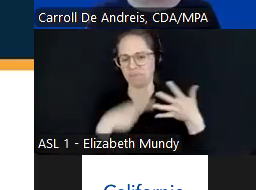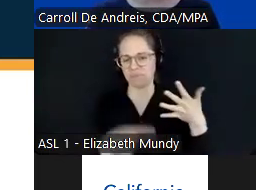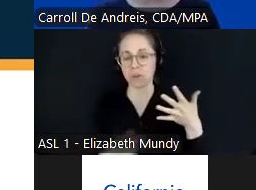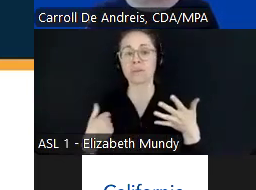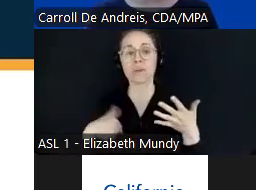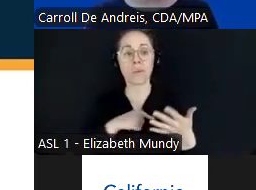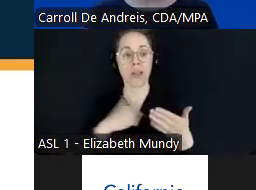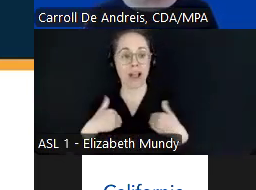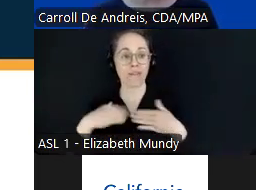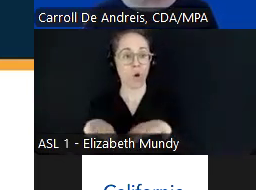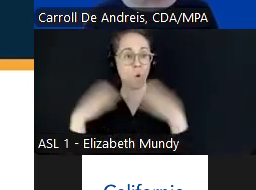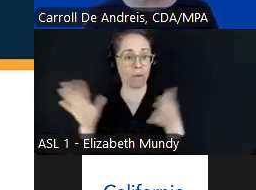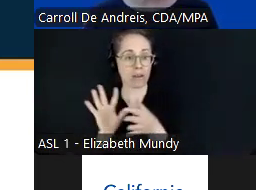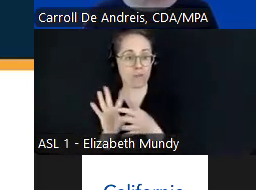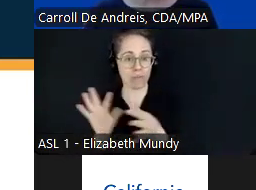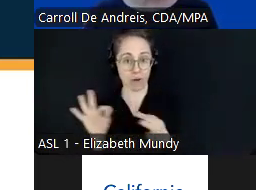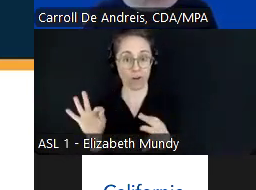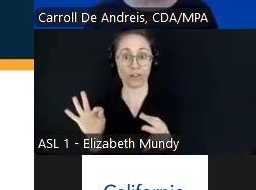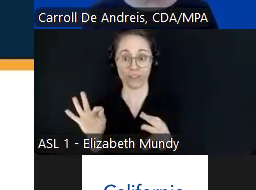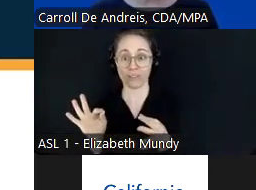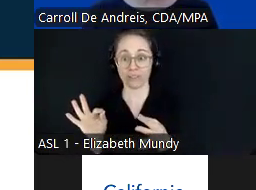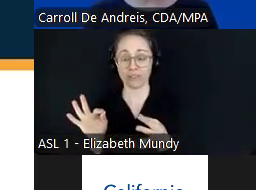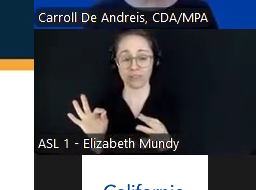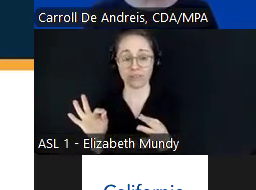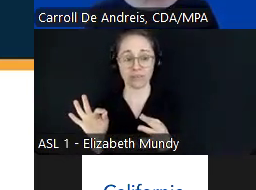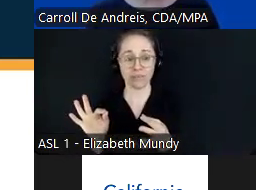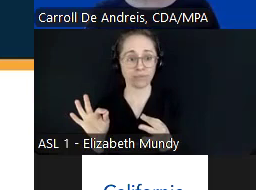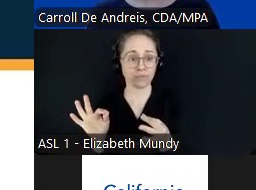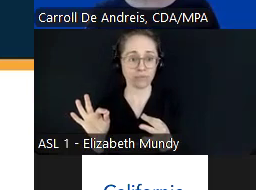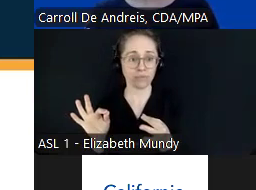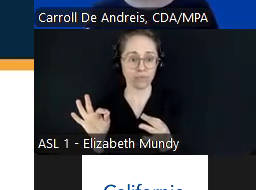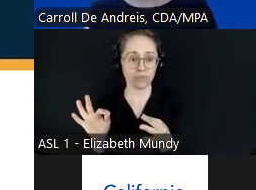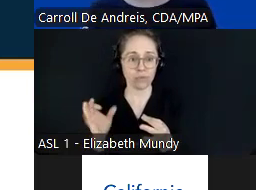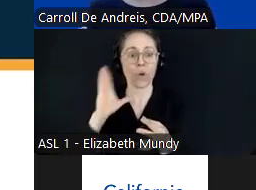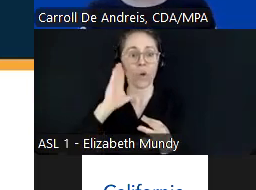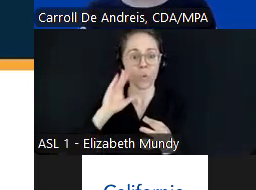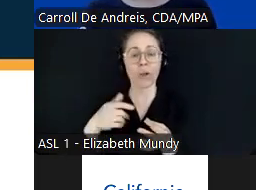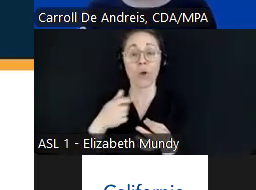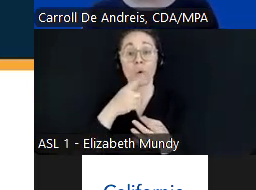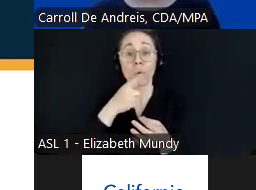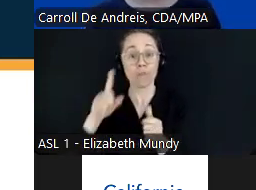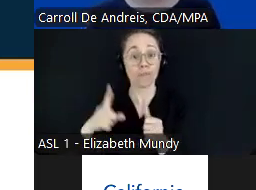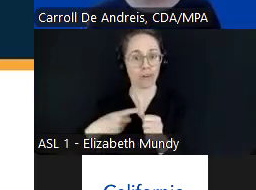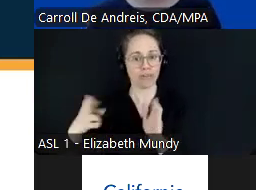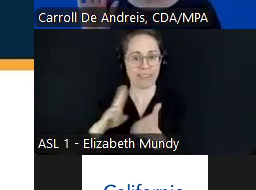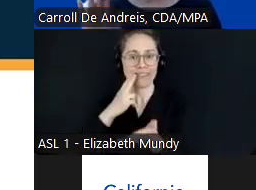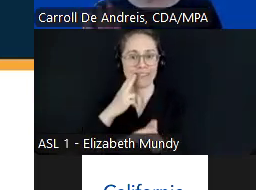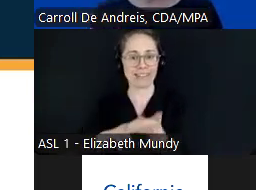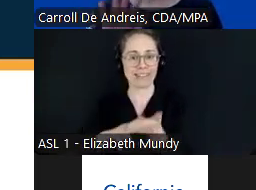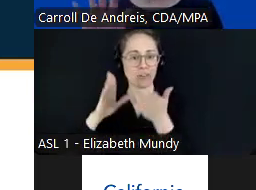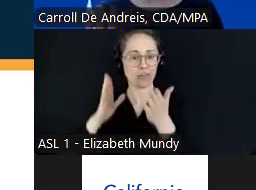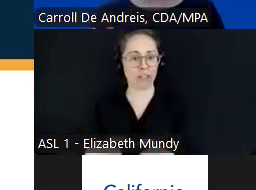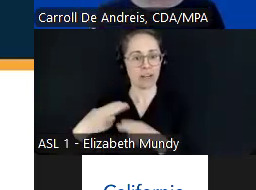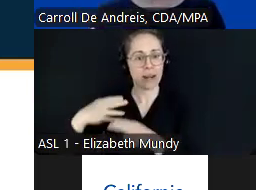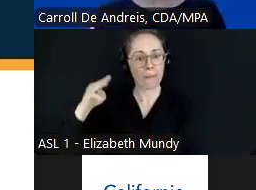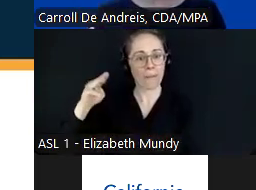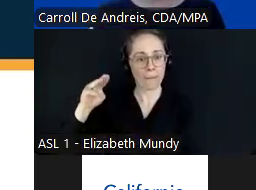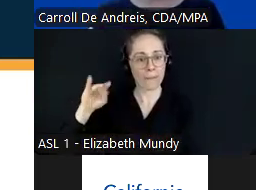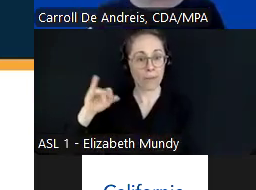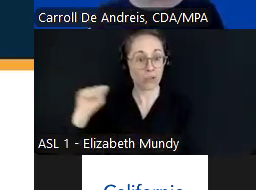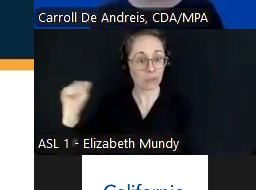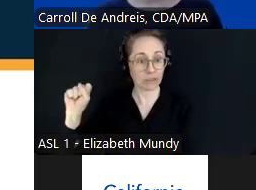remarks, and we will be featuring Secretary Moss. So I will, without